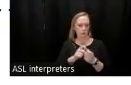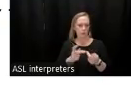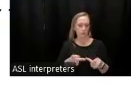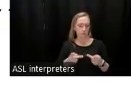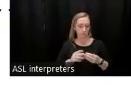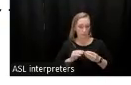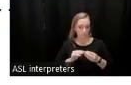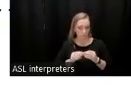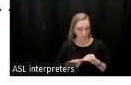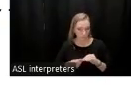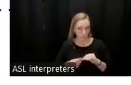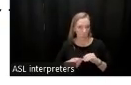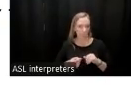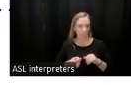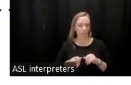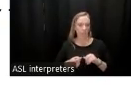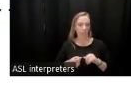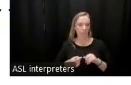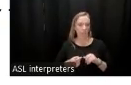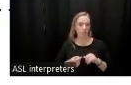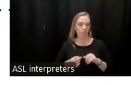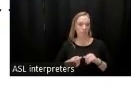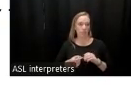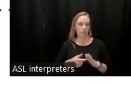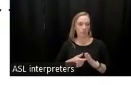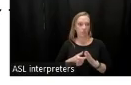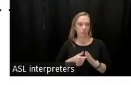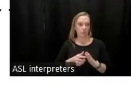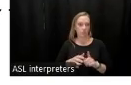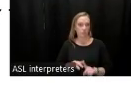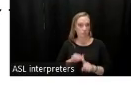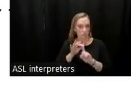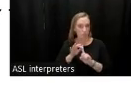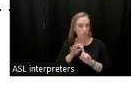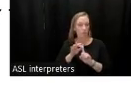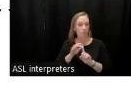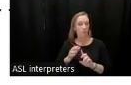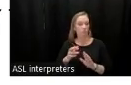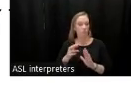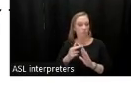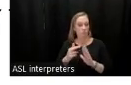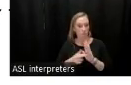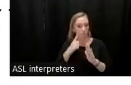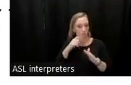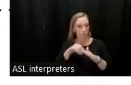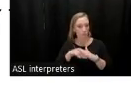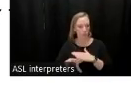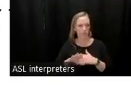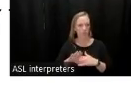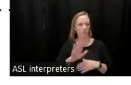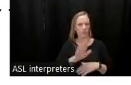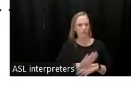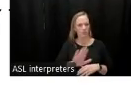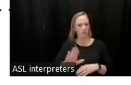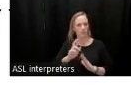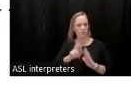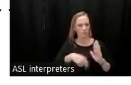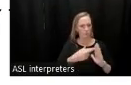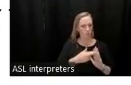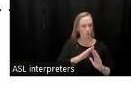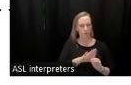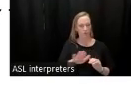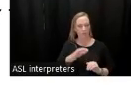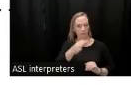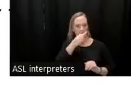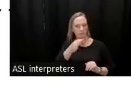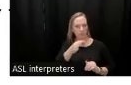crowded is it, how exclusive is it, what are the roles of these people, what expertise do they have, and how do they work with each other? That can be